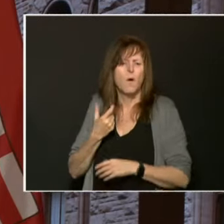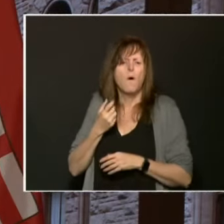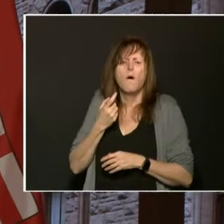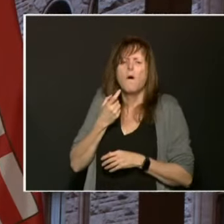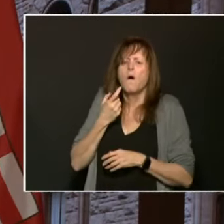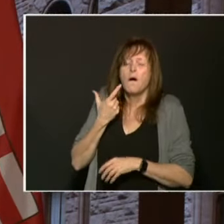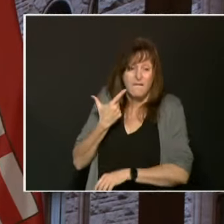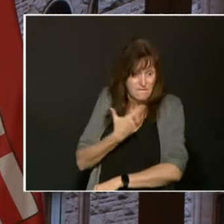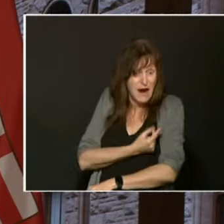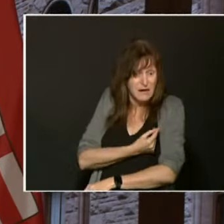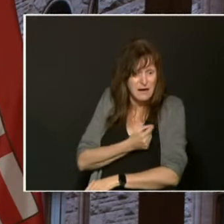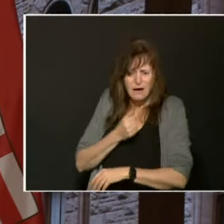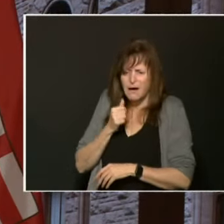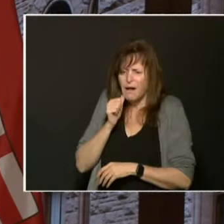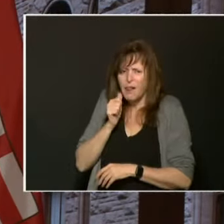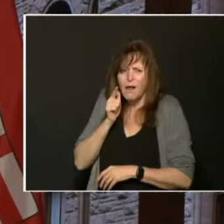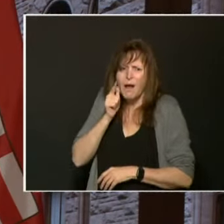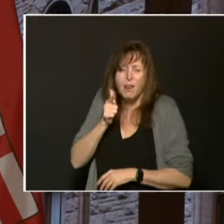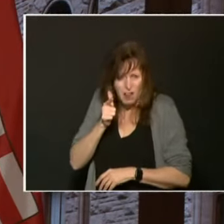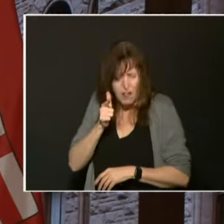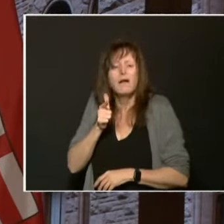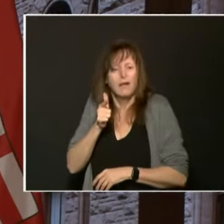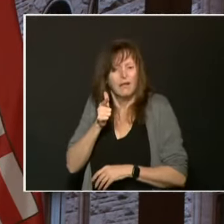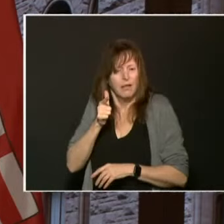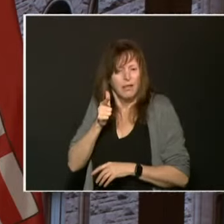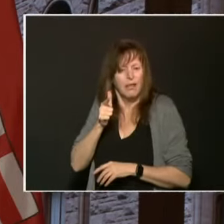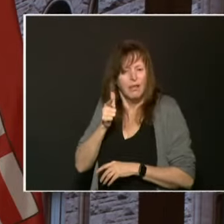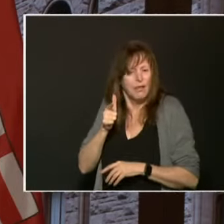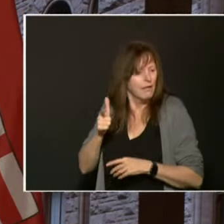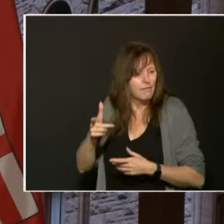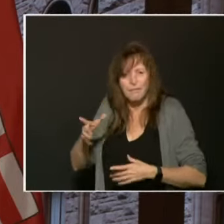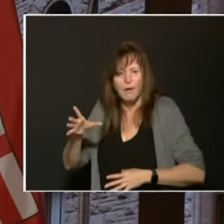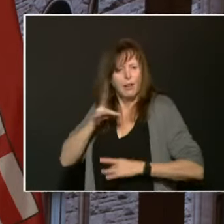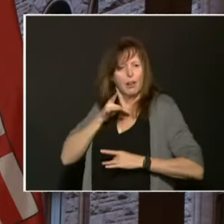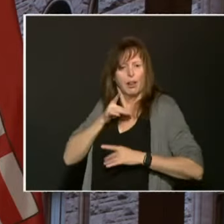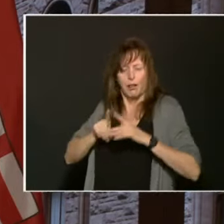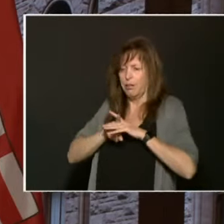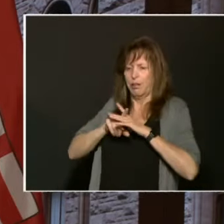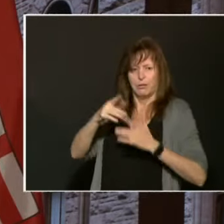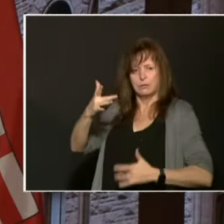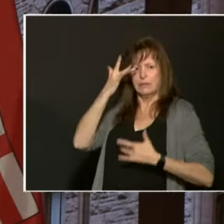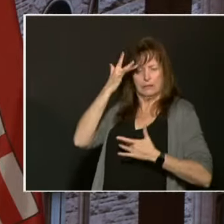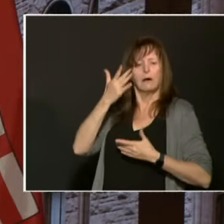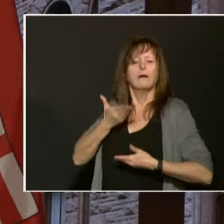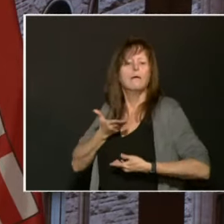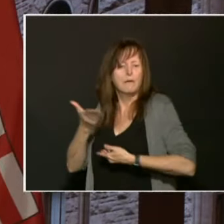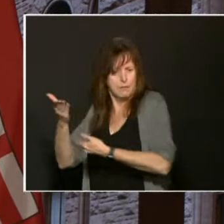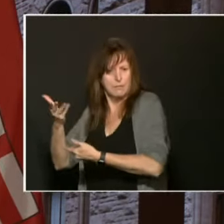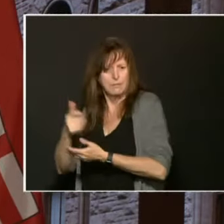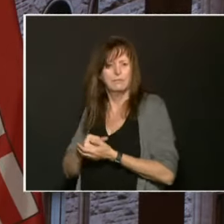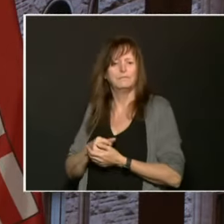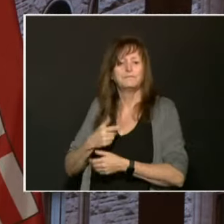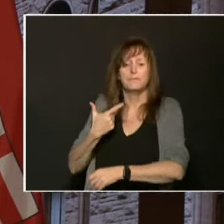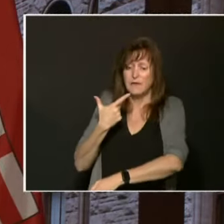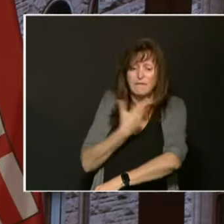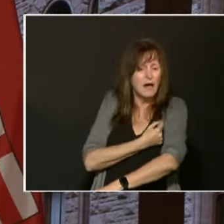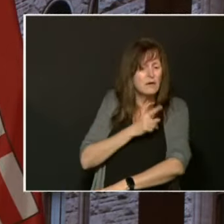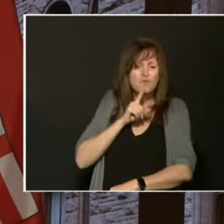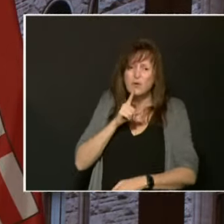As we all know, it takes at least 2 weeks to develop immunity, longer in some people, particularly older